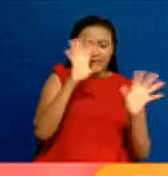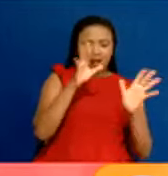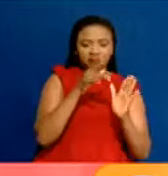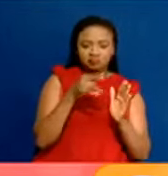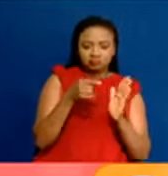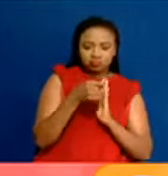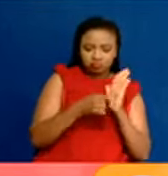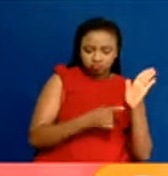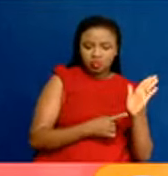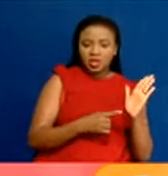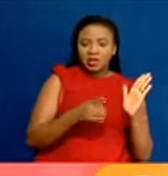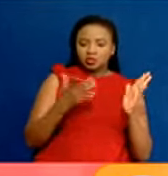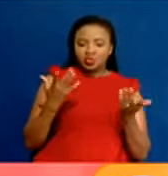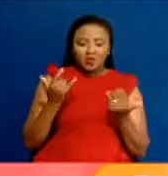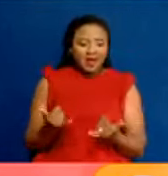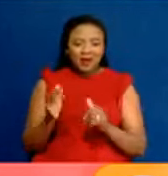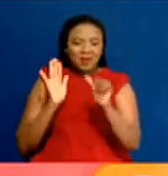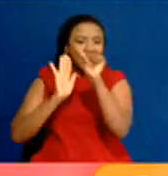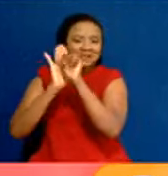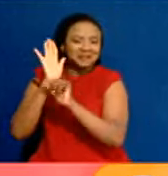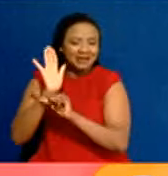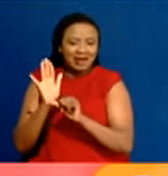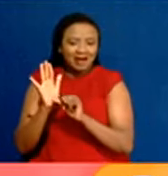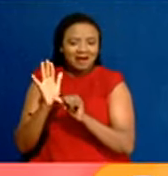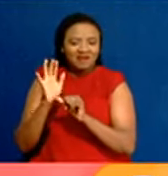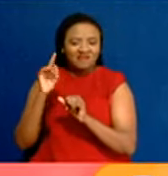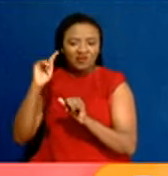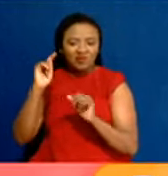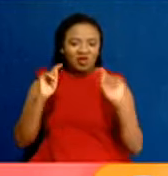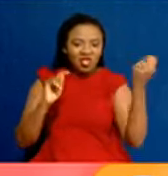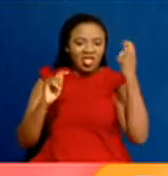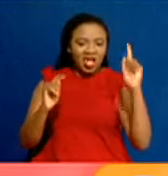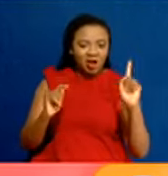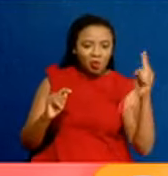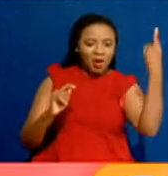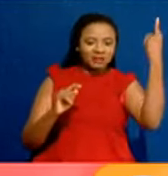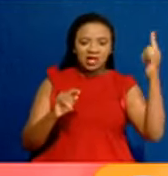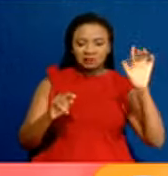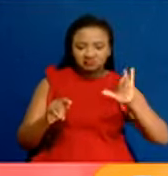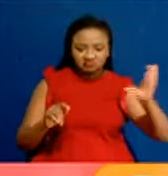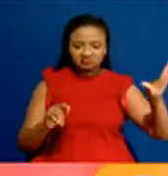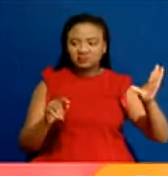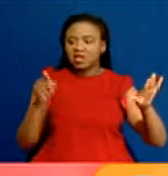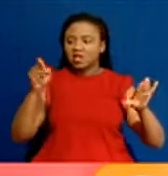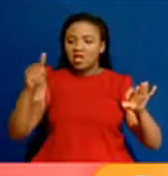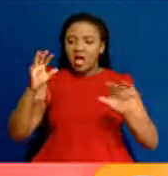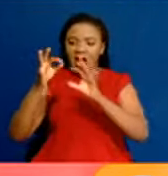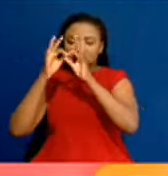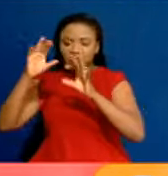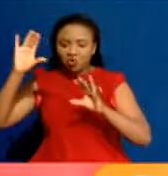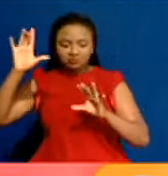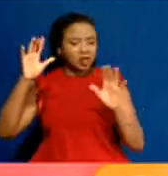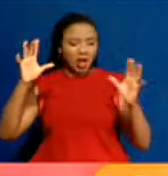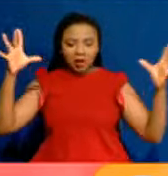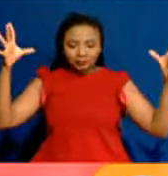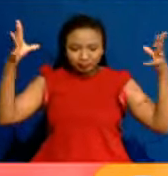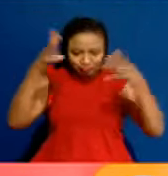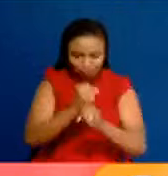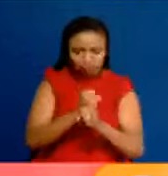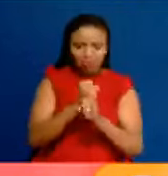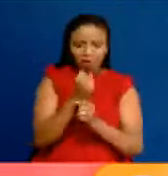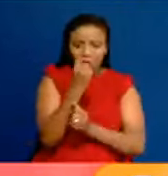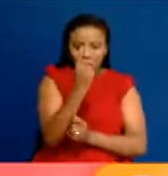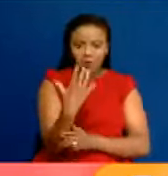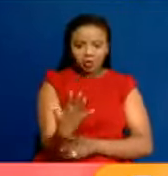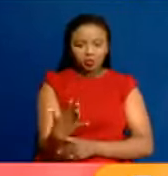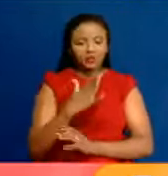that of Kenya Kwanza or Azimio. It is condensed into one document. So we expect the media to